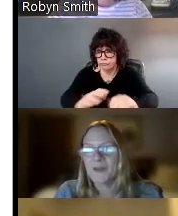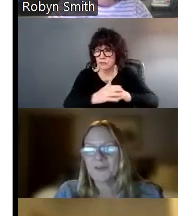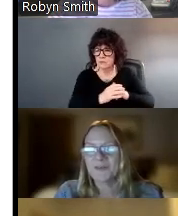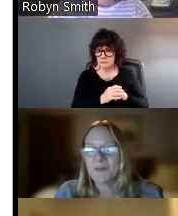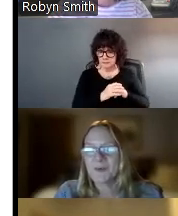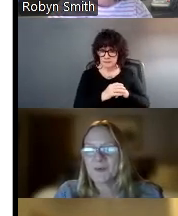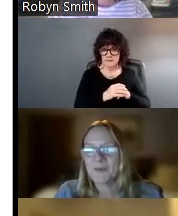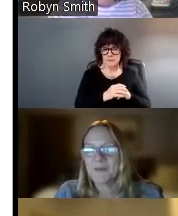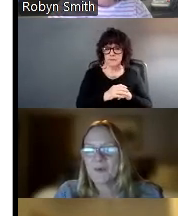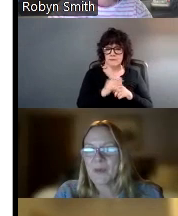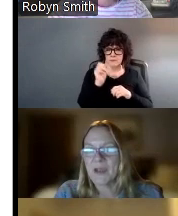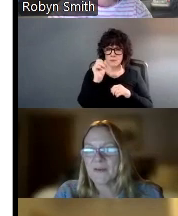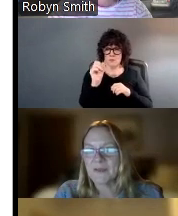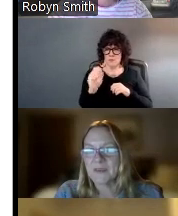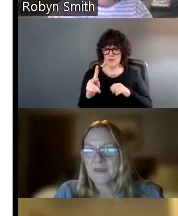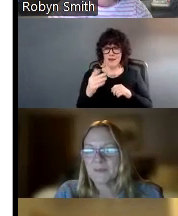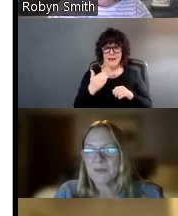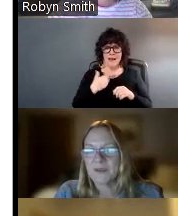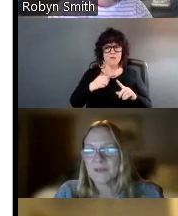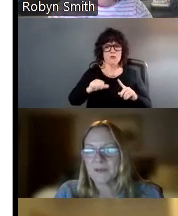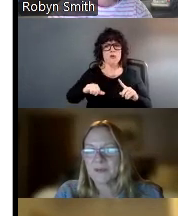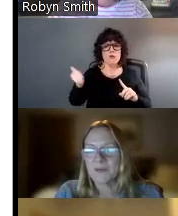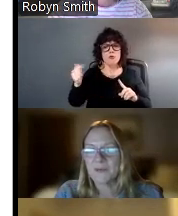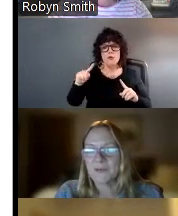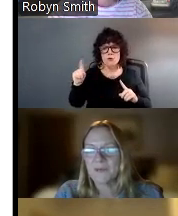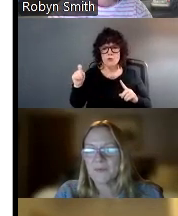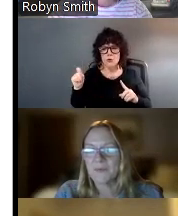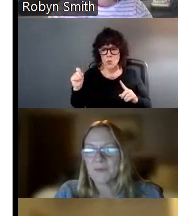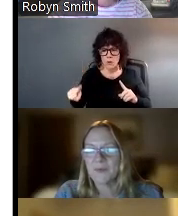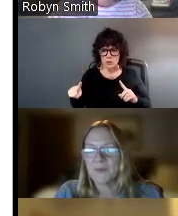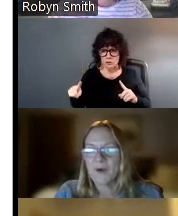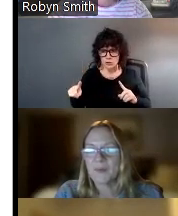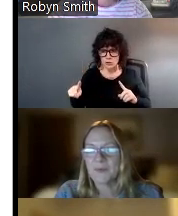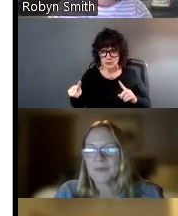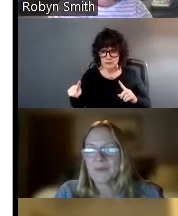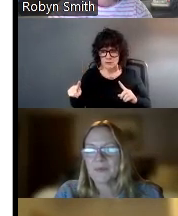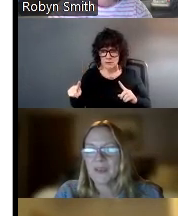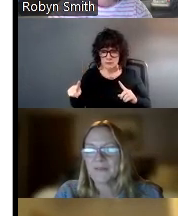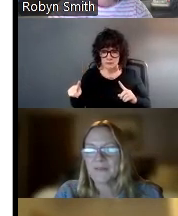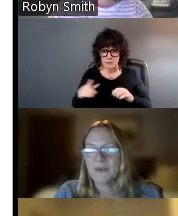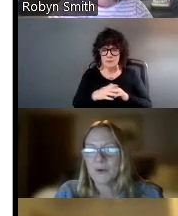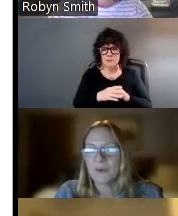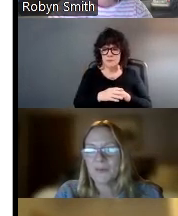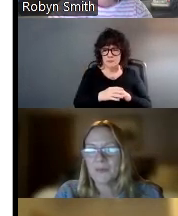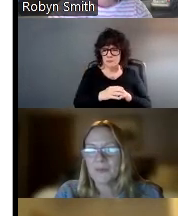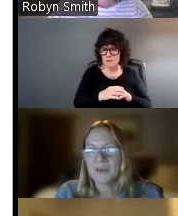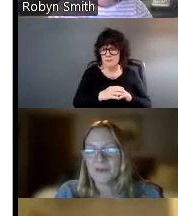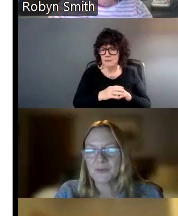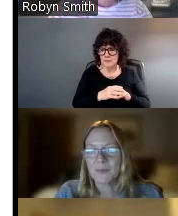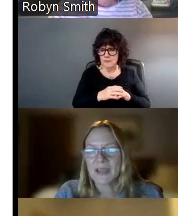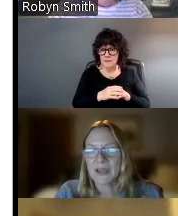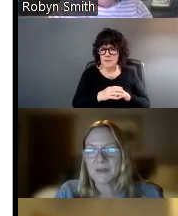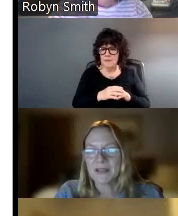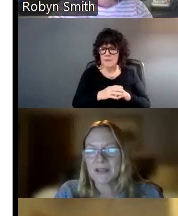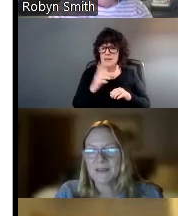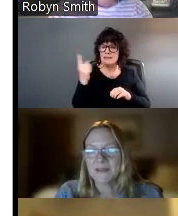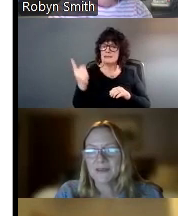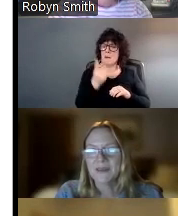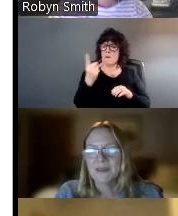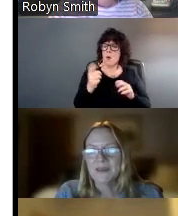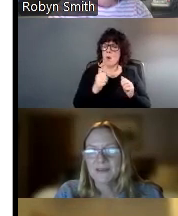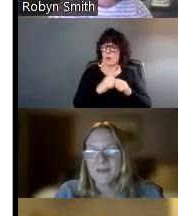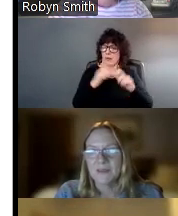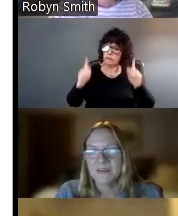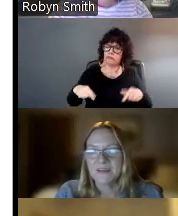Someone with a lot of trouble with forbearances because they were told the department never told them the interest would be